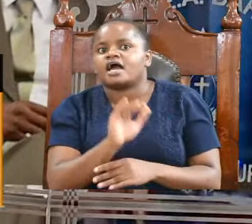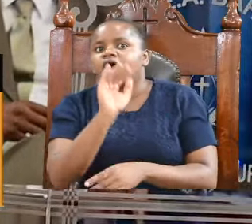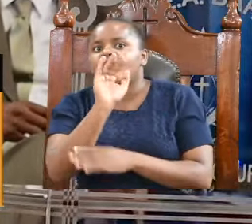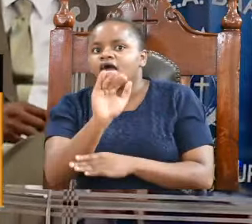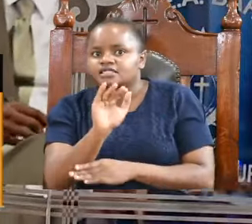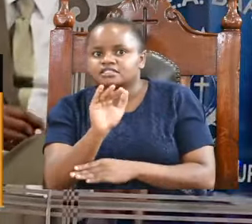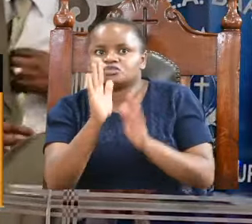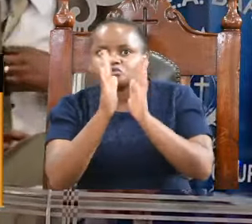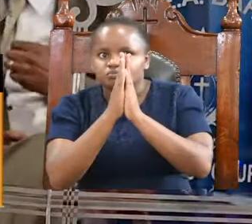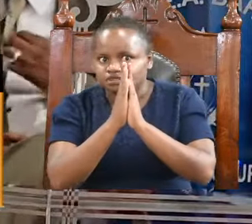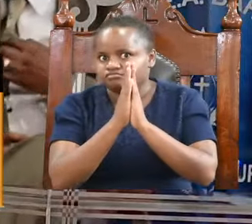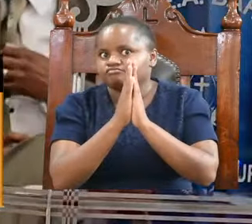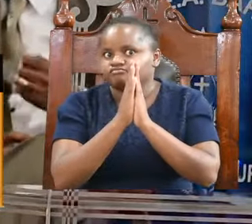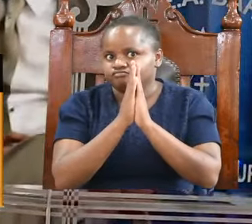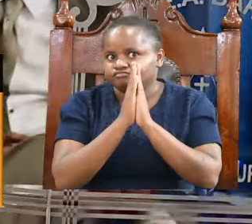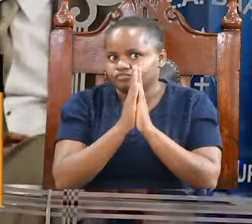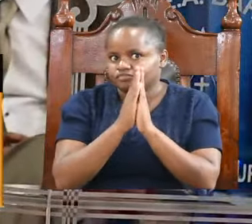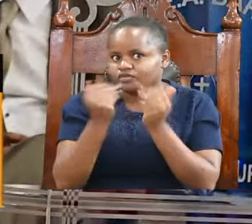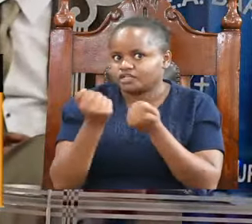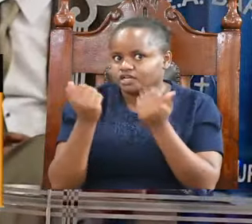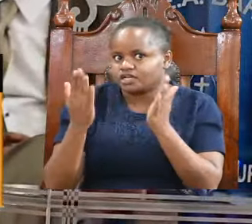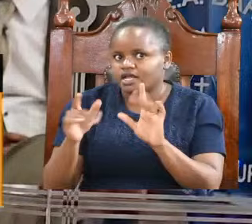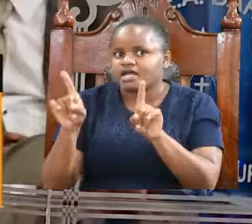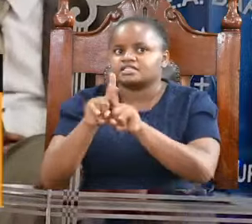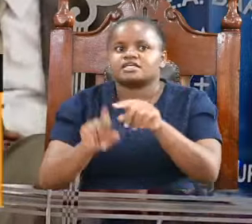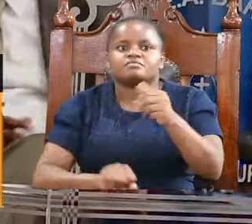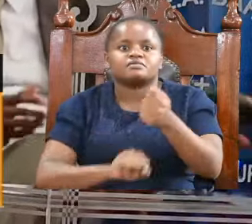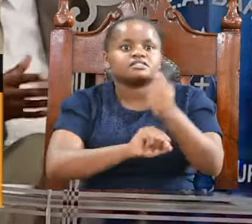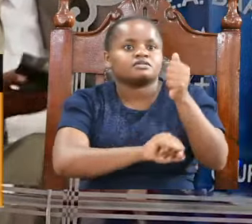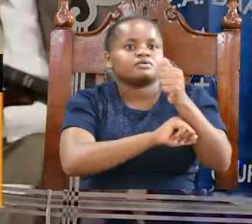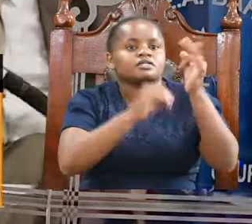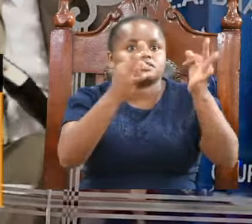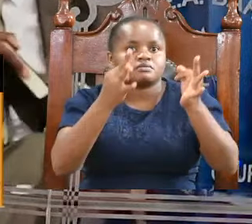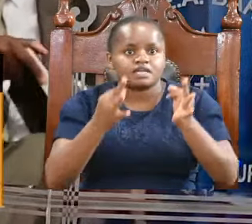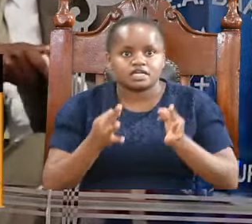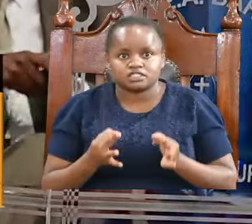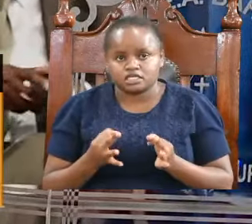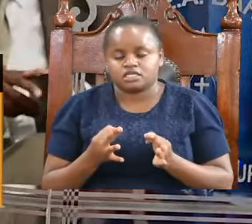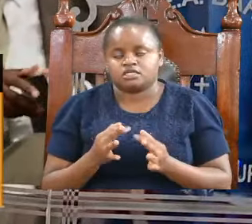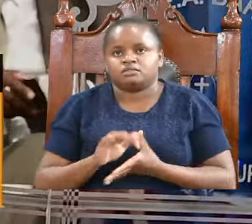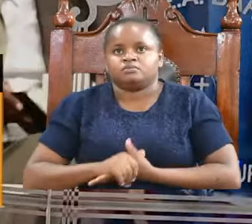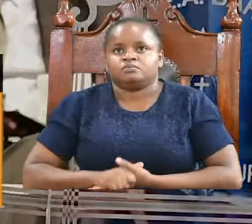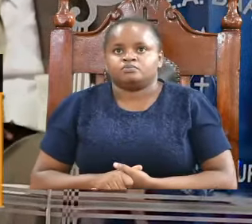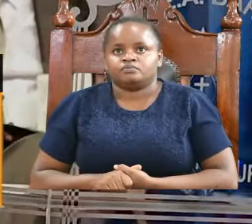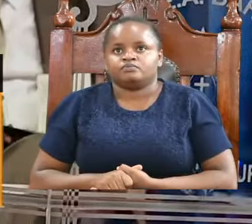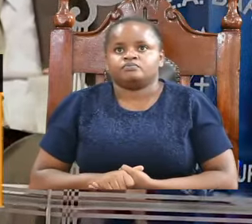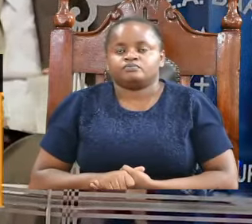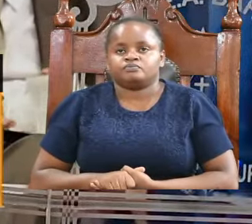requested to pray for him and also to support him financially.